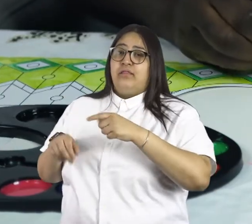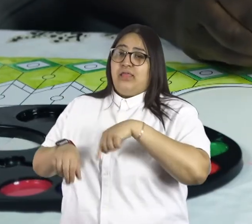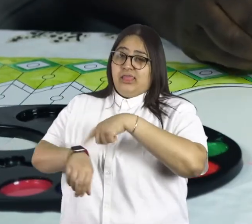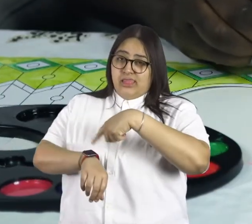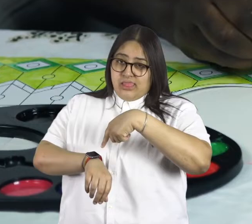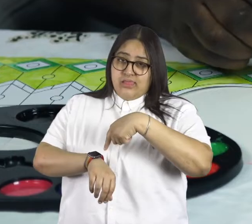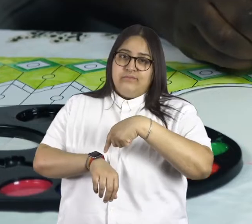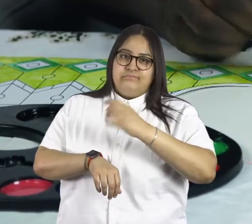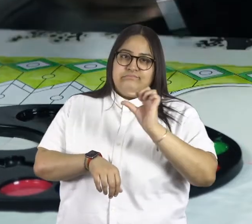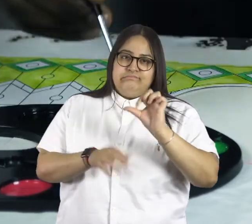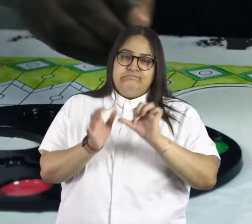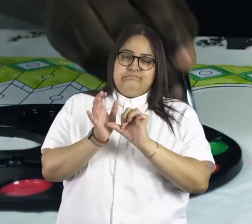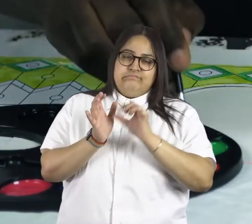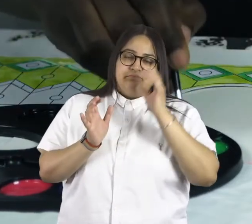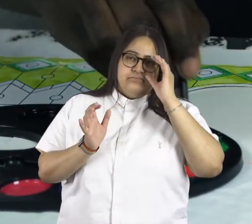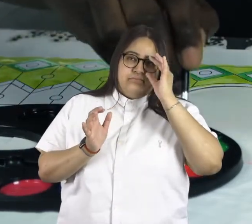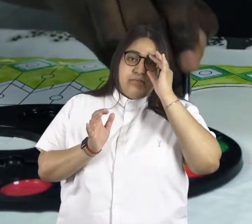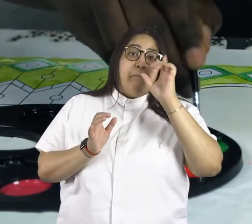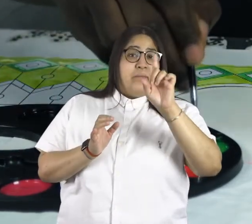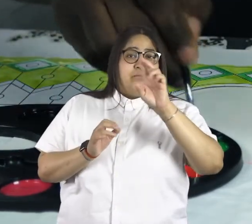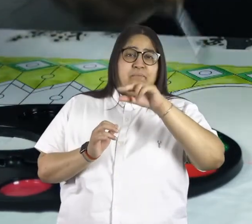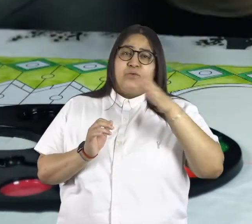but every paint works differently.